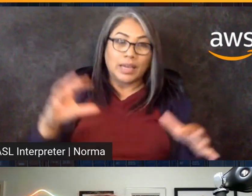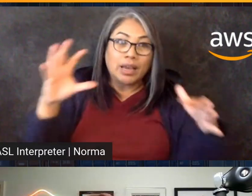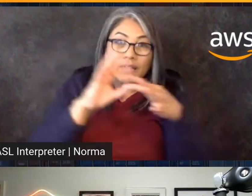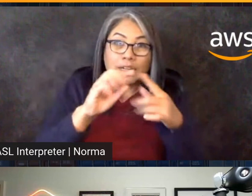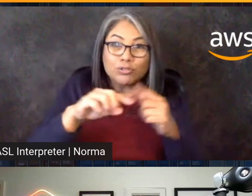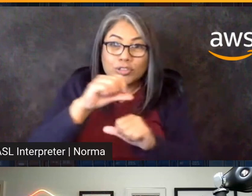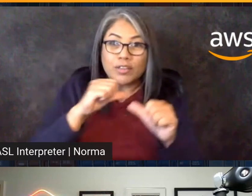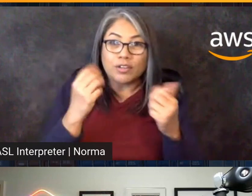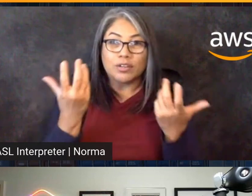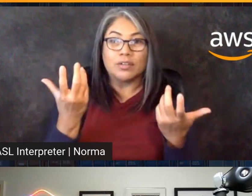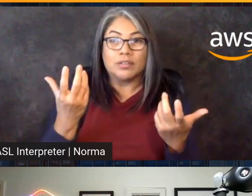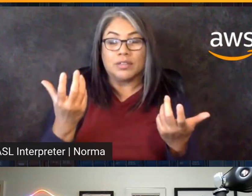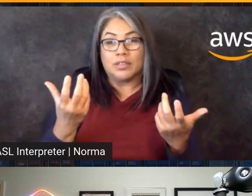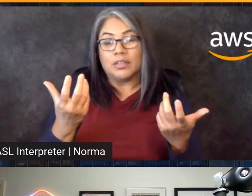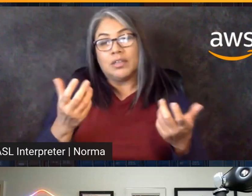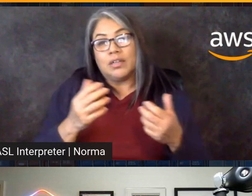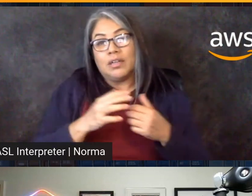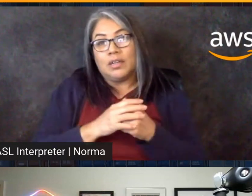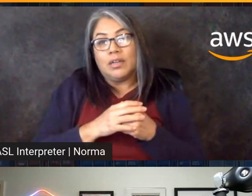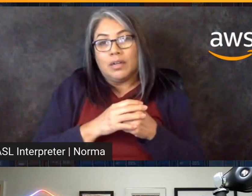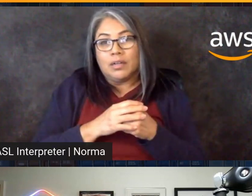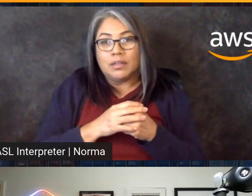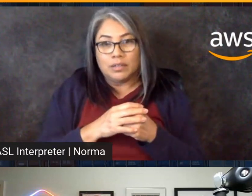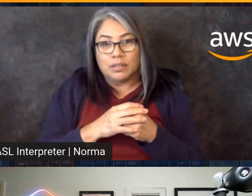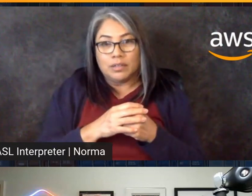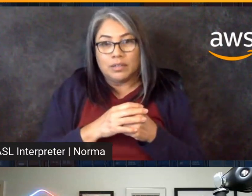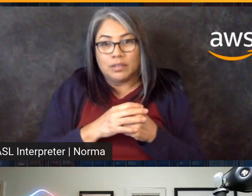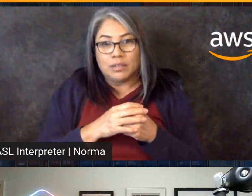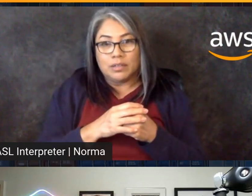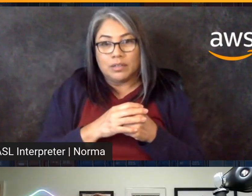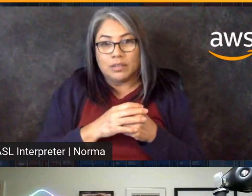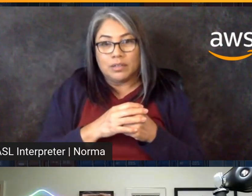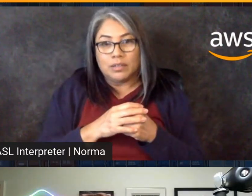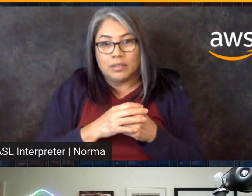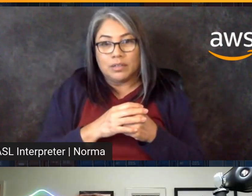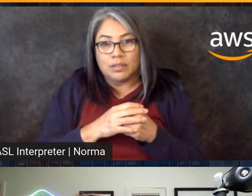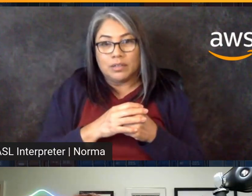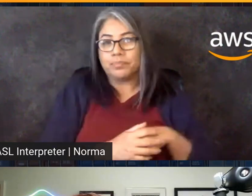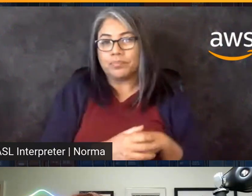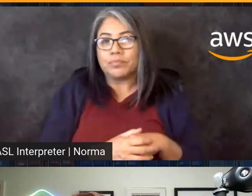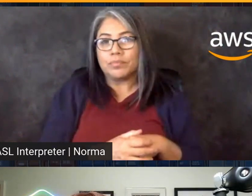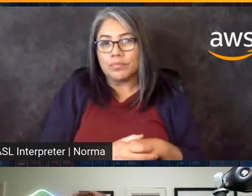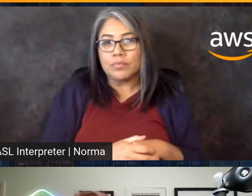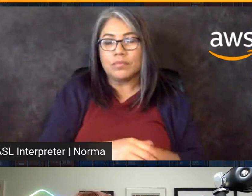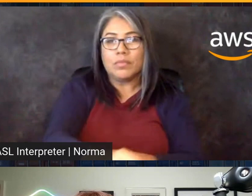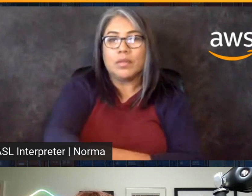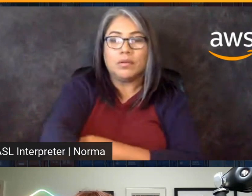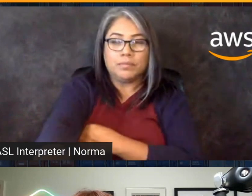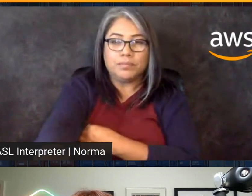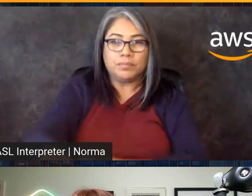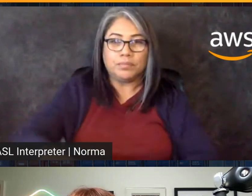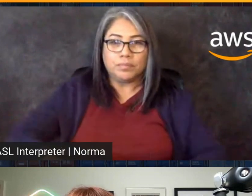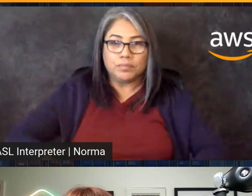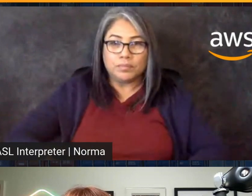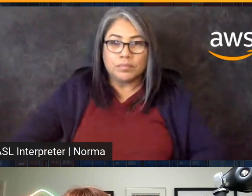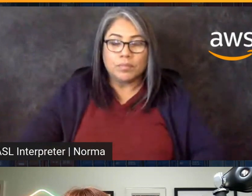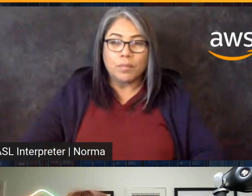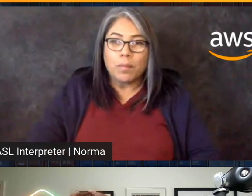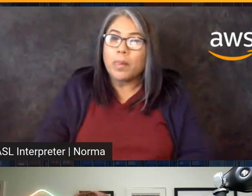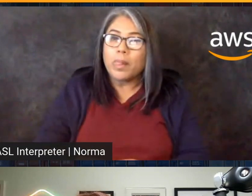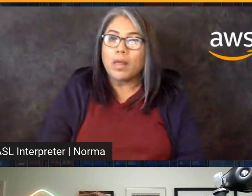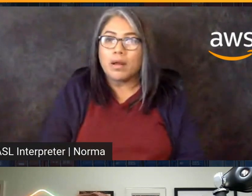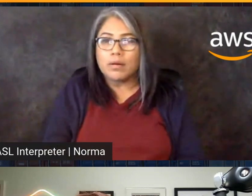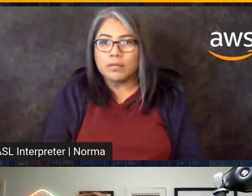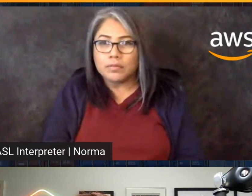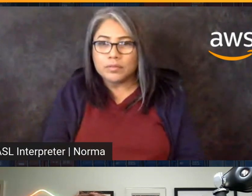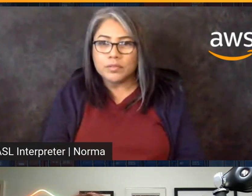the services, acting normal, in concert across those services is kind of trivially